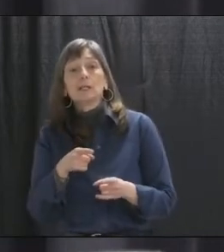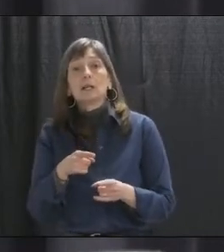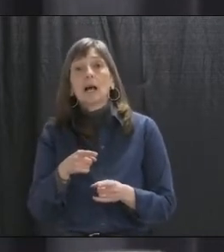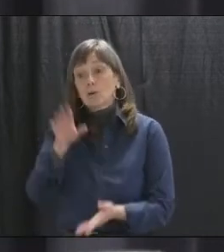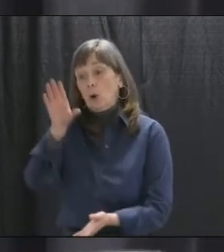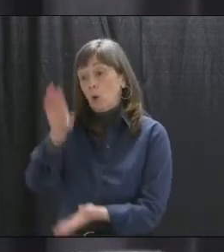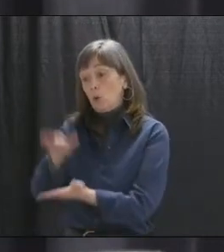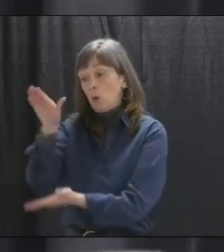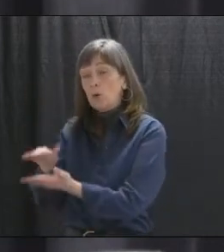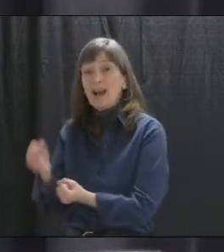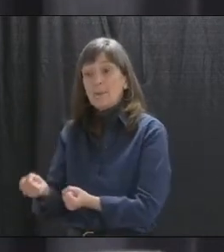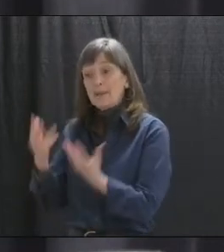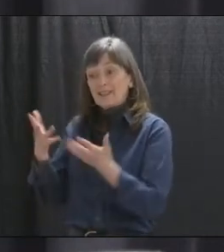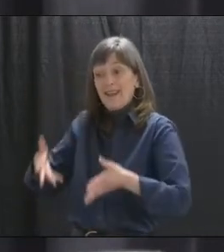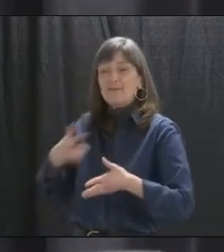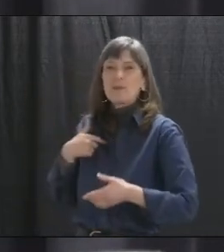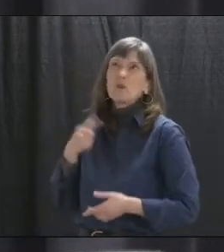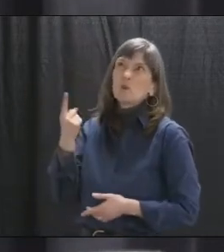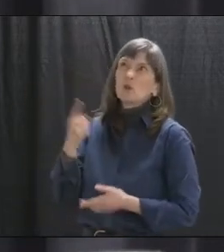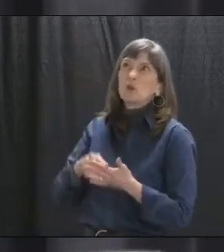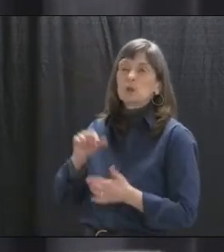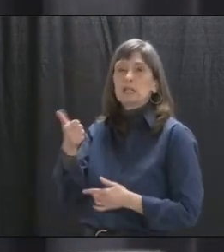from 1 to 10 weeks worth of supply.